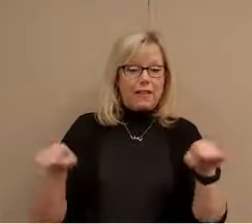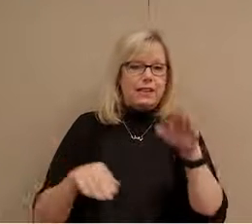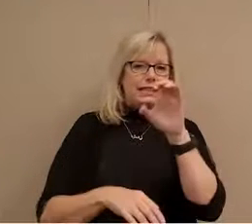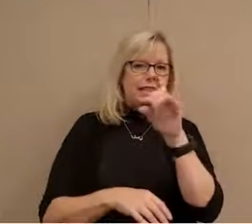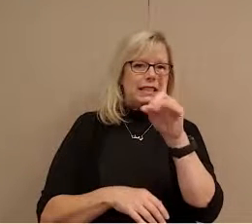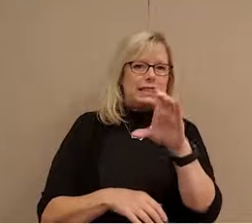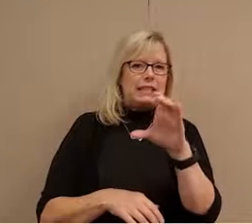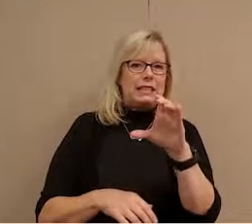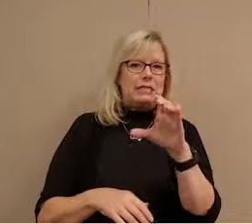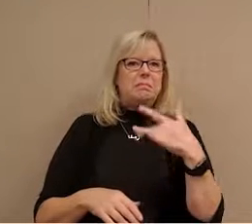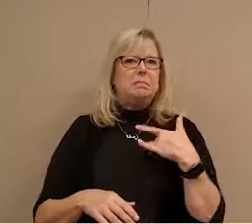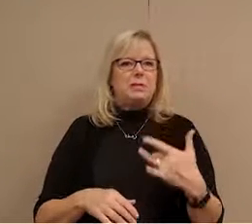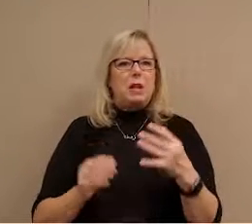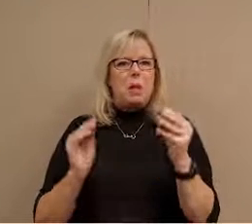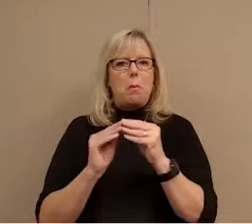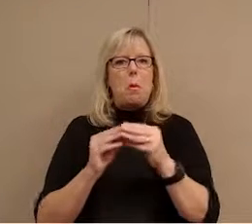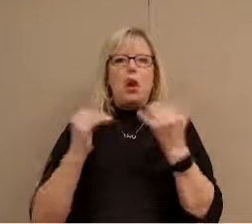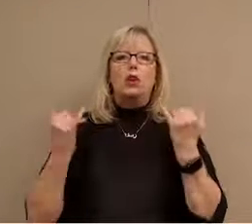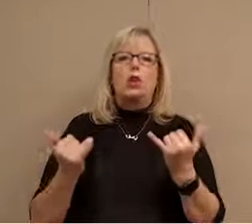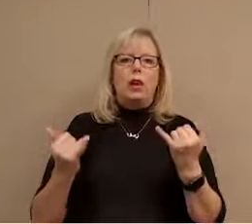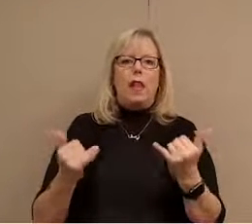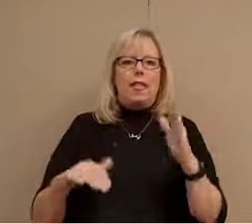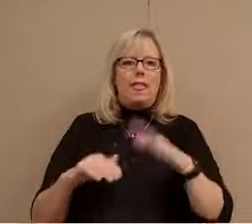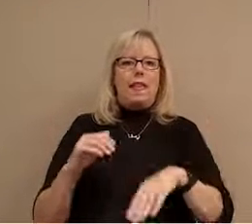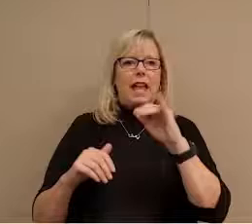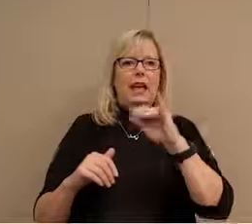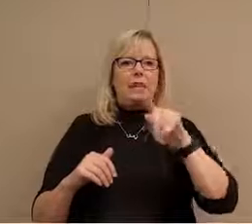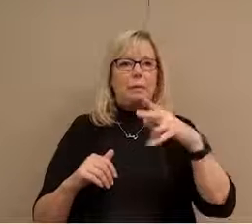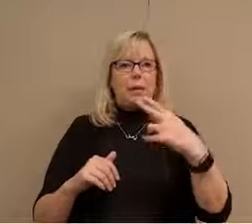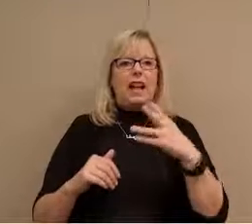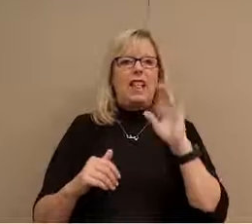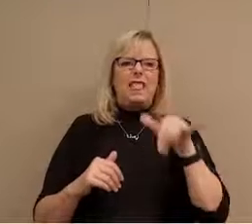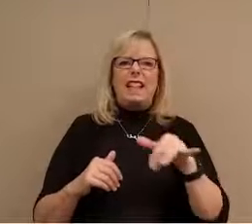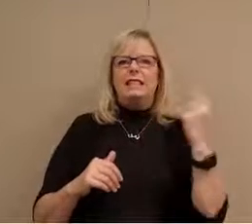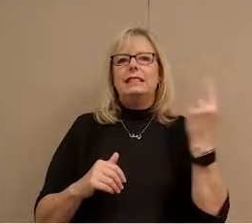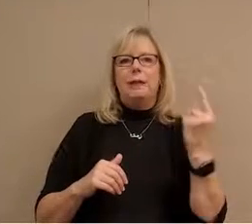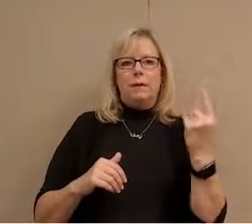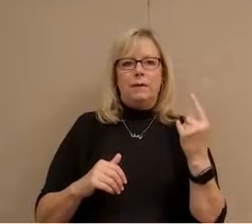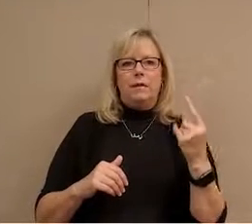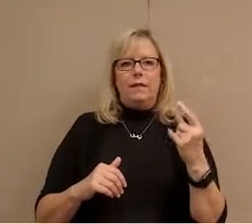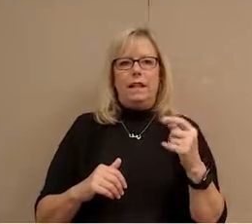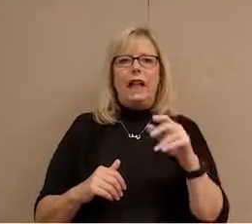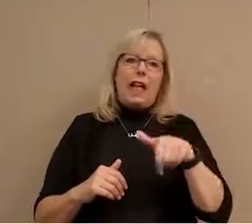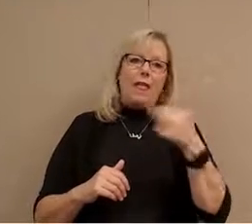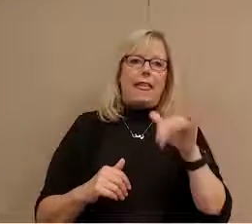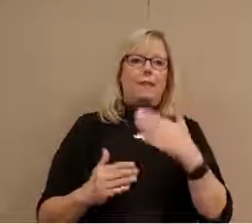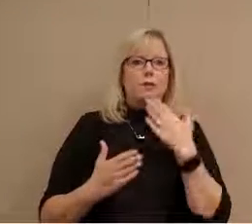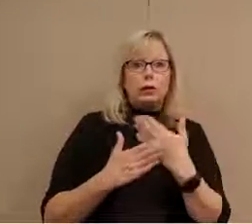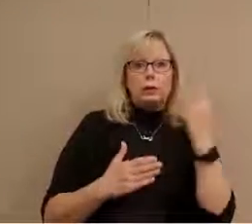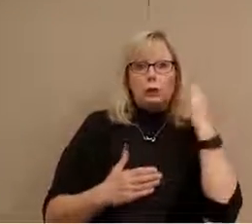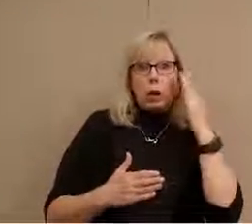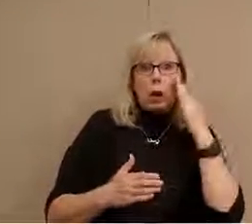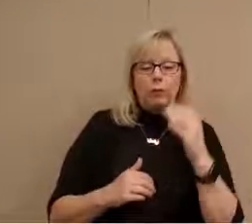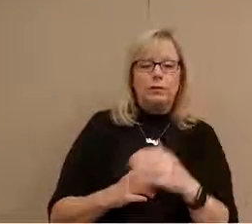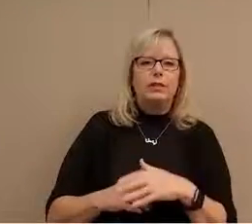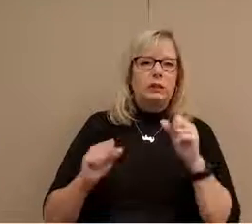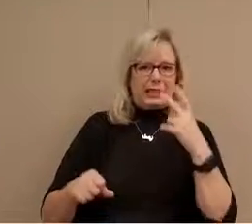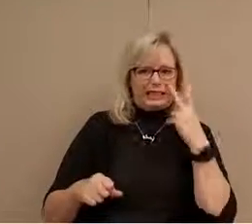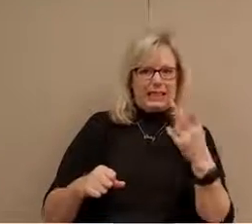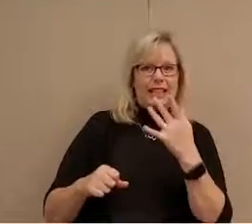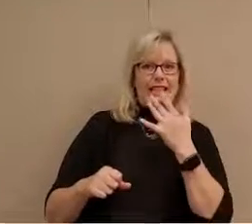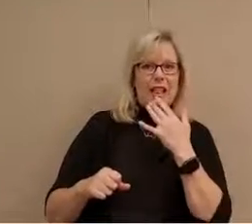CDC is typically more current than IDPH, so that's something else that's good to know. You can see the